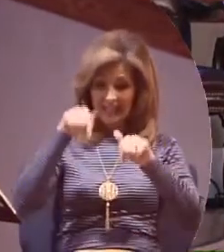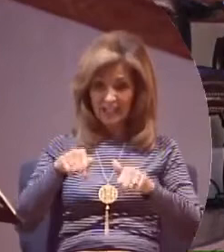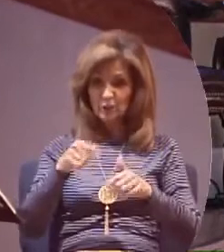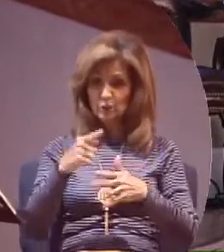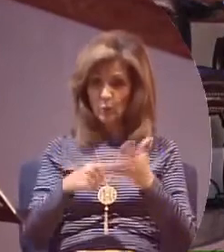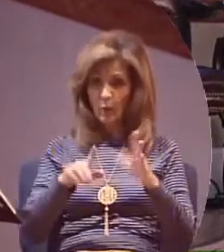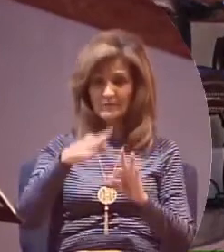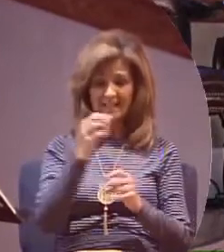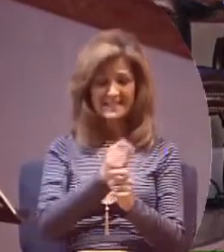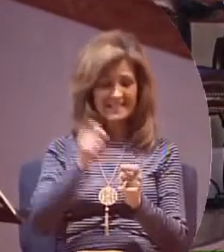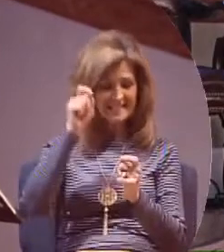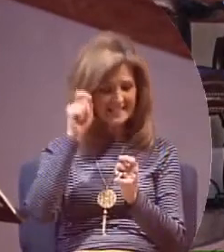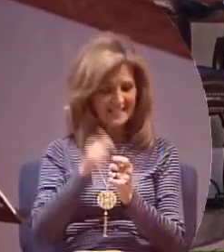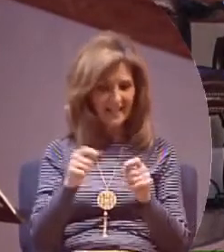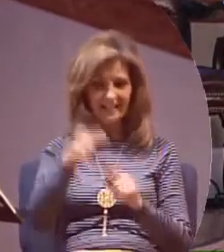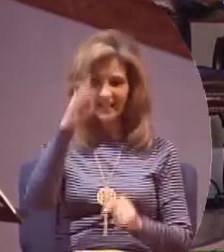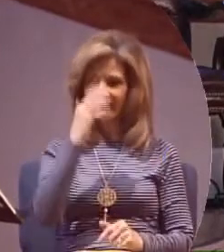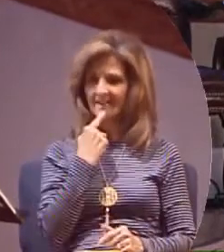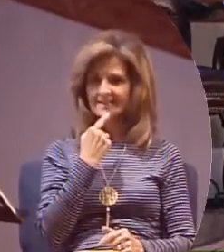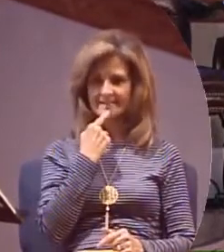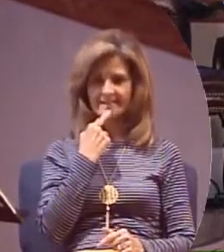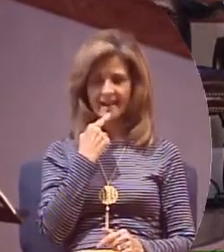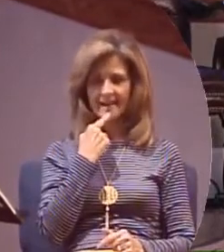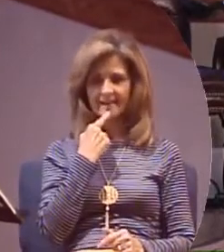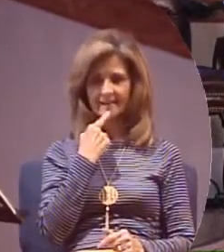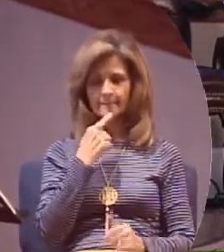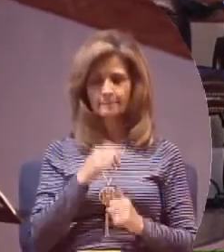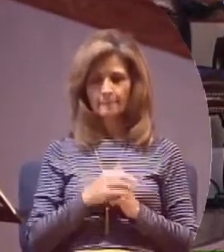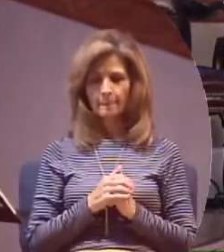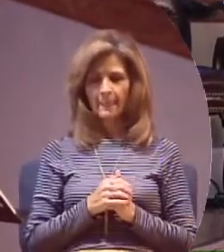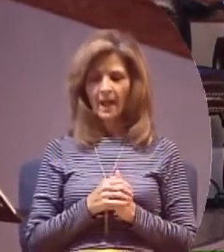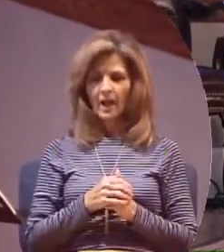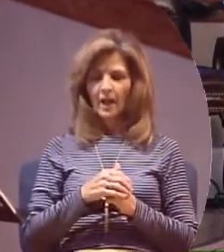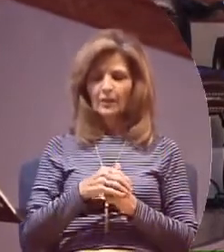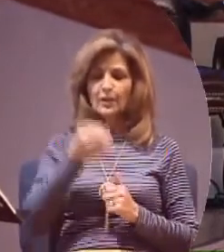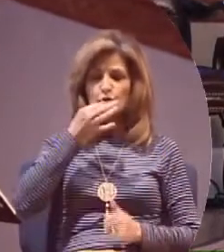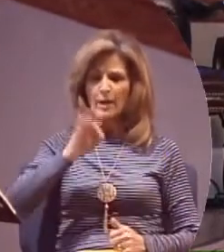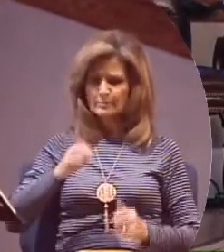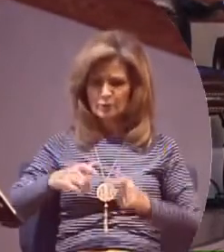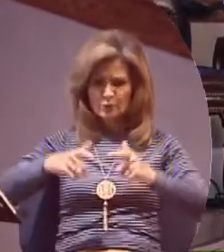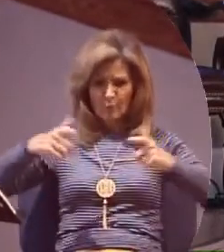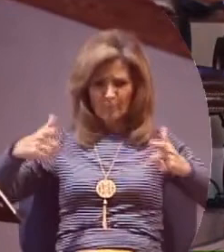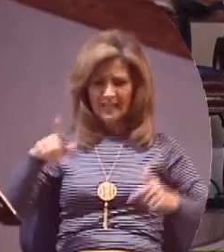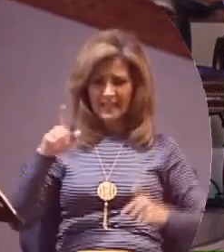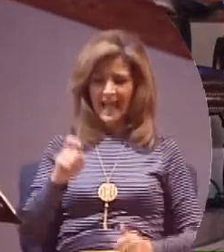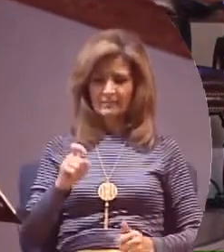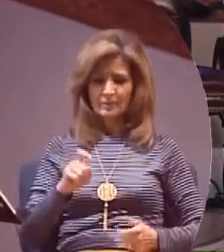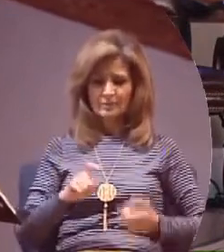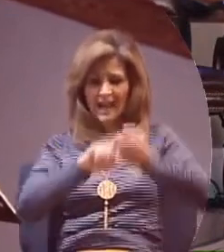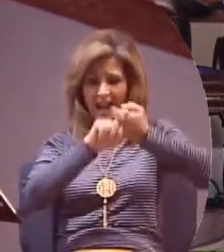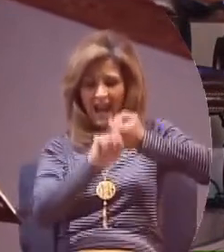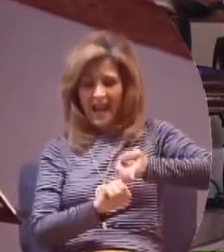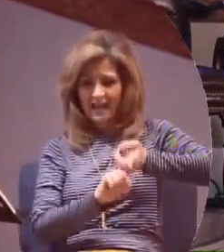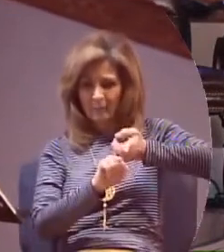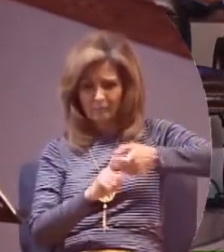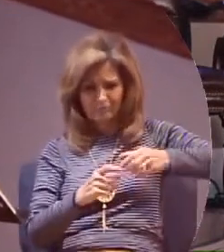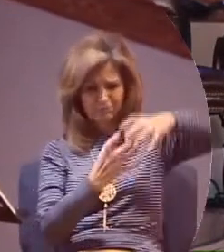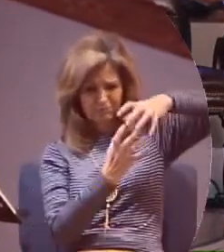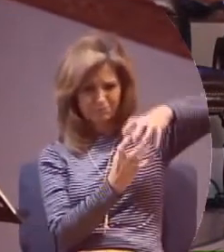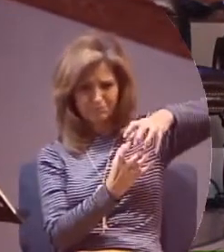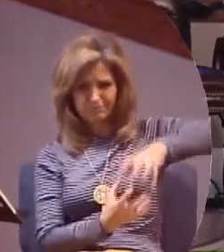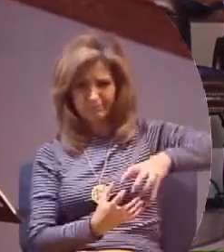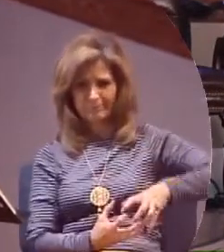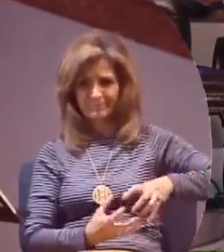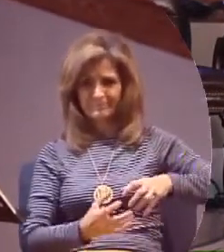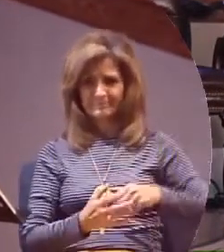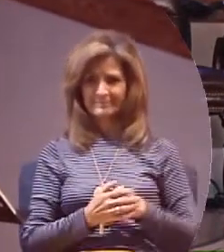it is exactly like God said it was. I'm telling you, the grapes are so big we have to hang them off staffs. I'm telling you, it's a land that